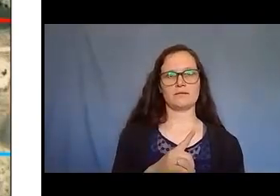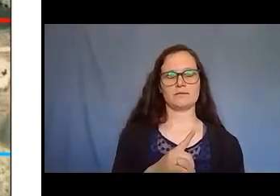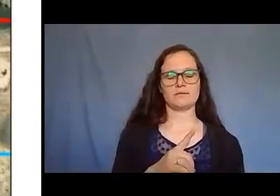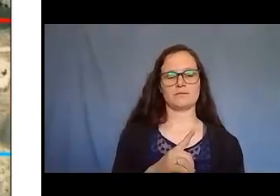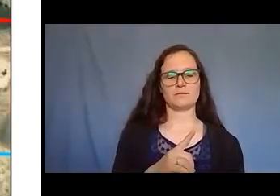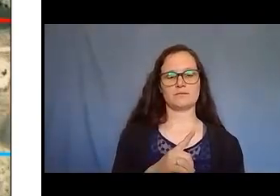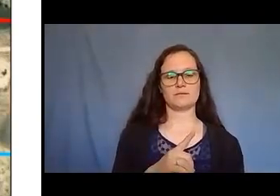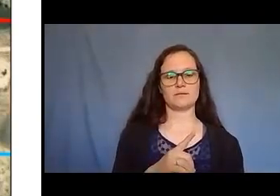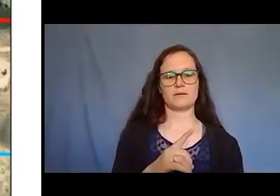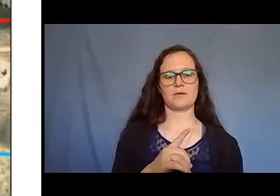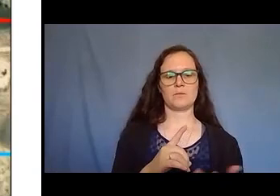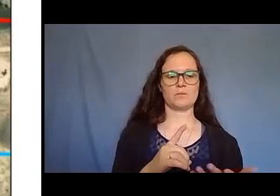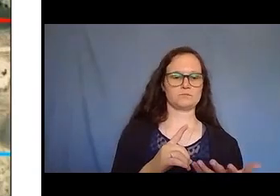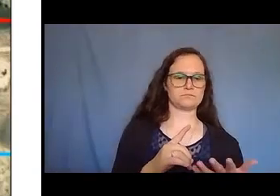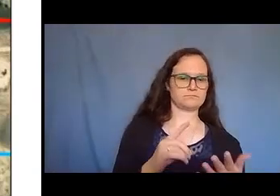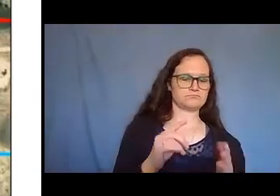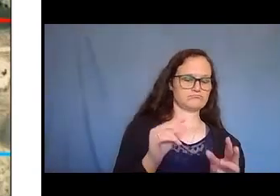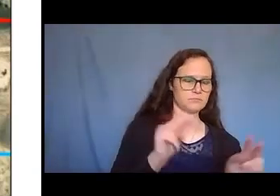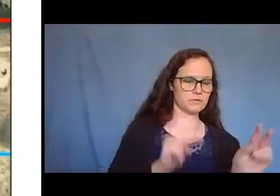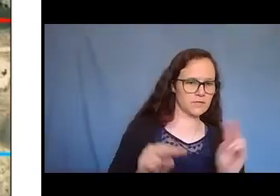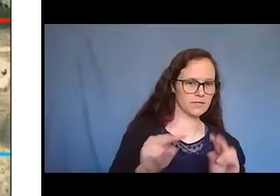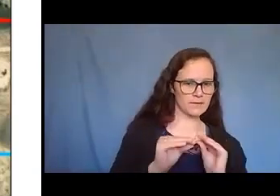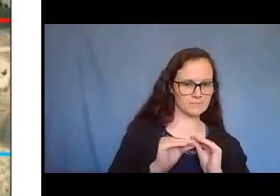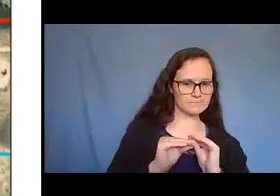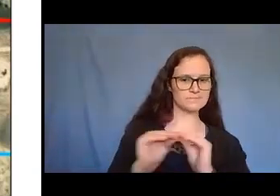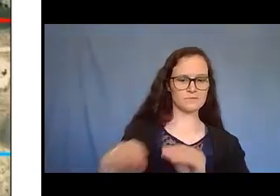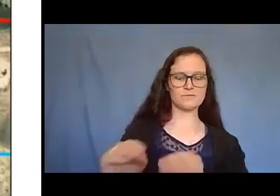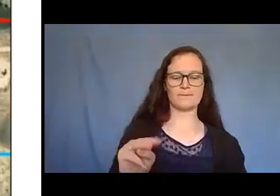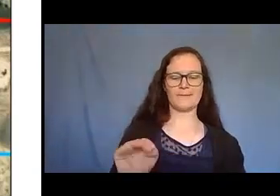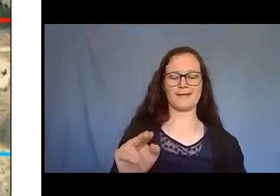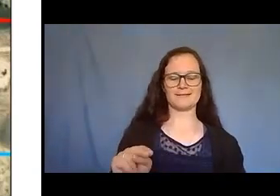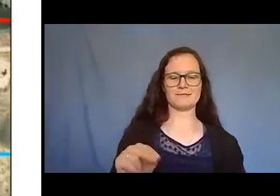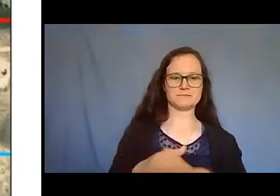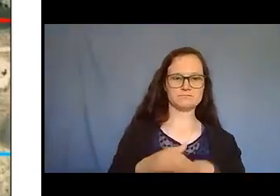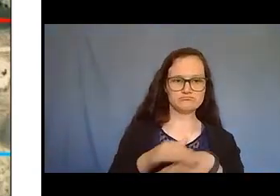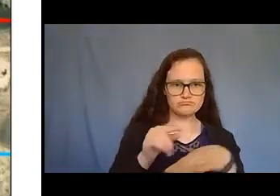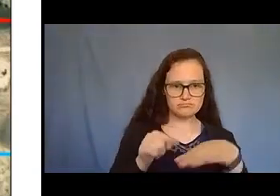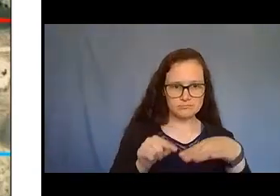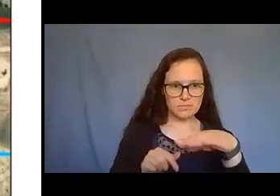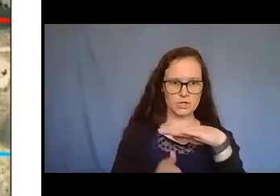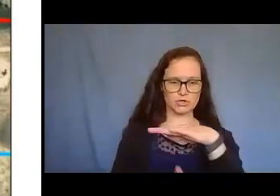mobility of manganese in the subsurface. And then the final part of our sampling plan